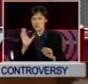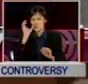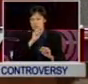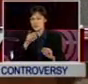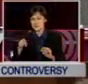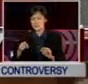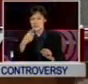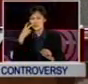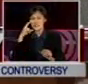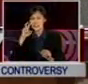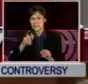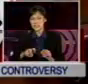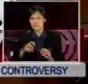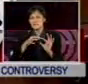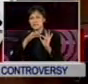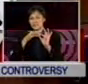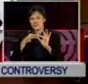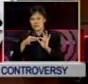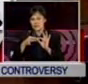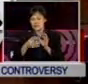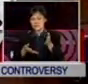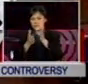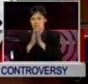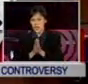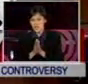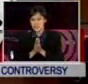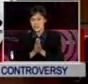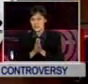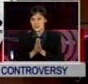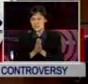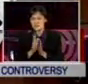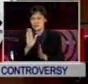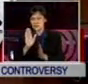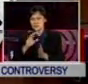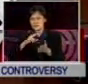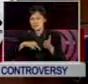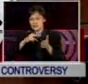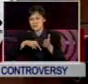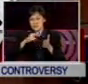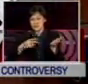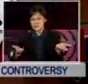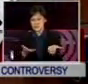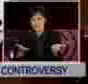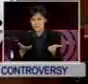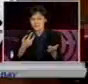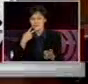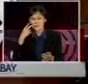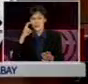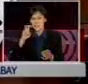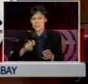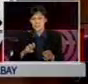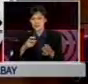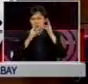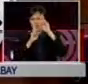Against this witness. In that connection, Your Honor, may we ask permission to read the statement appearing here? Witness Honorable Juan